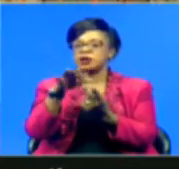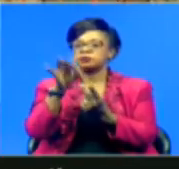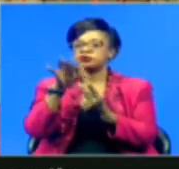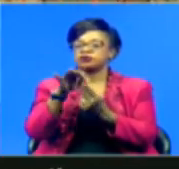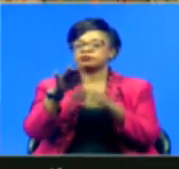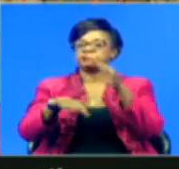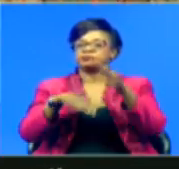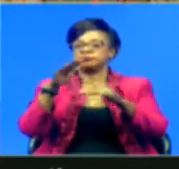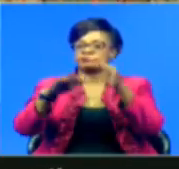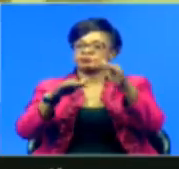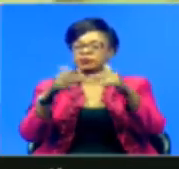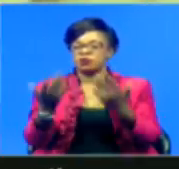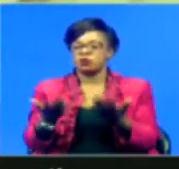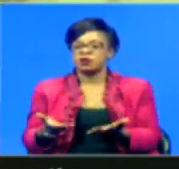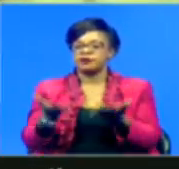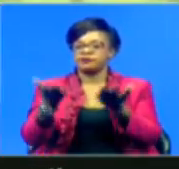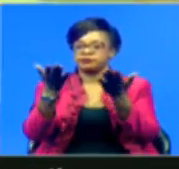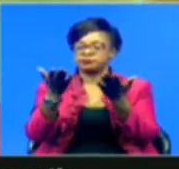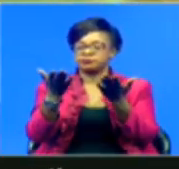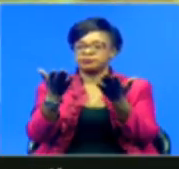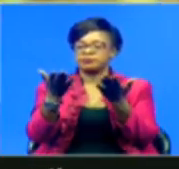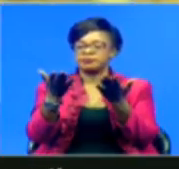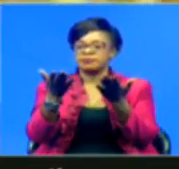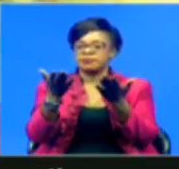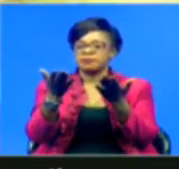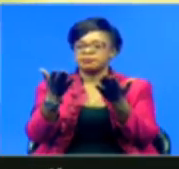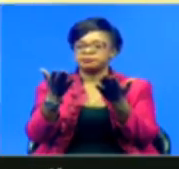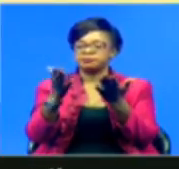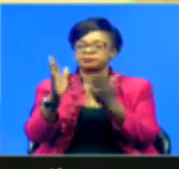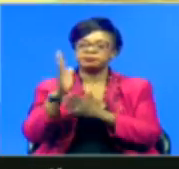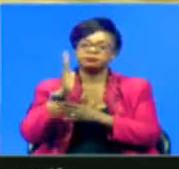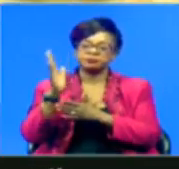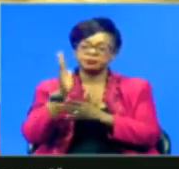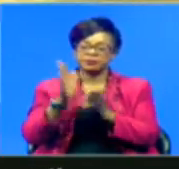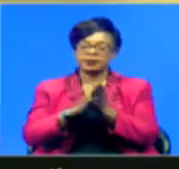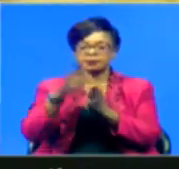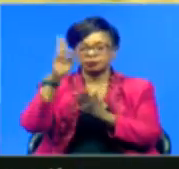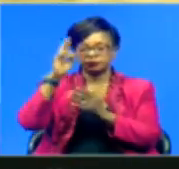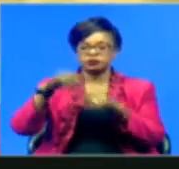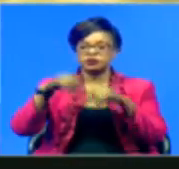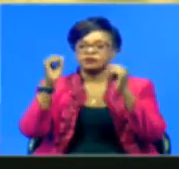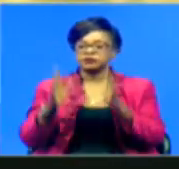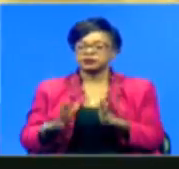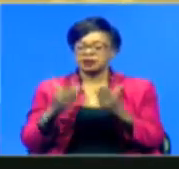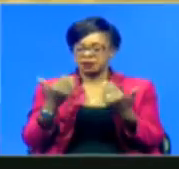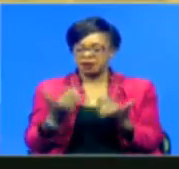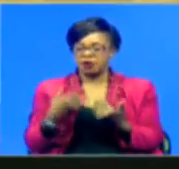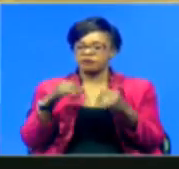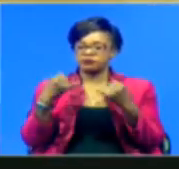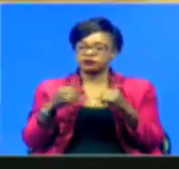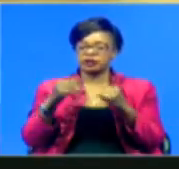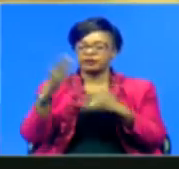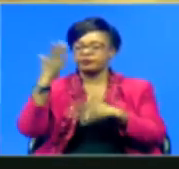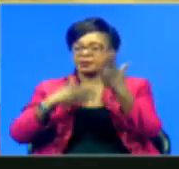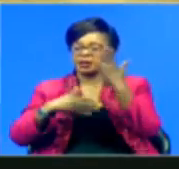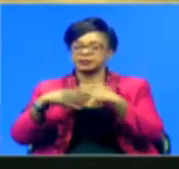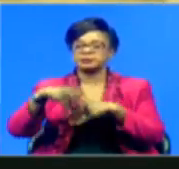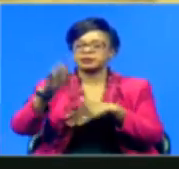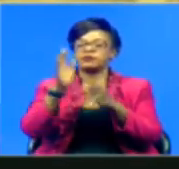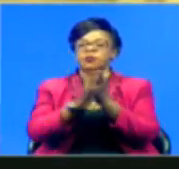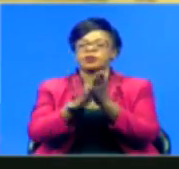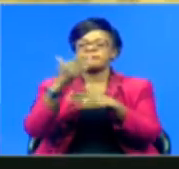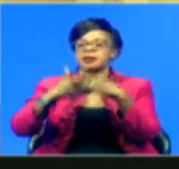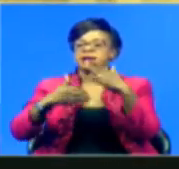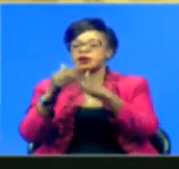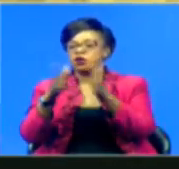staircase or the elevator. Security guards and police officers have familiarized themselves with the building's open and closed